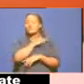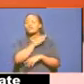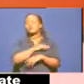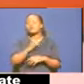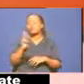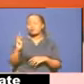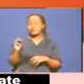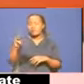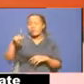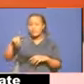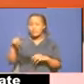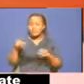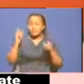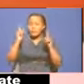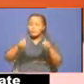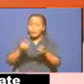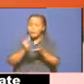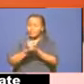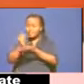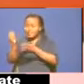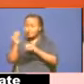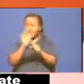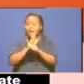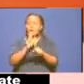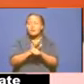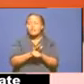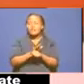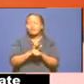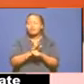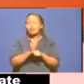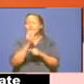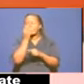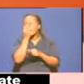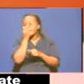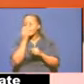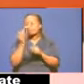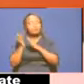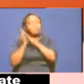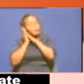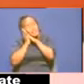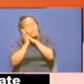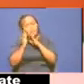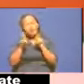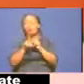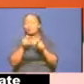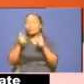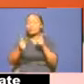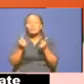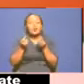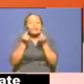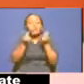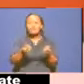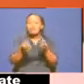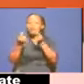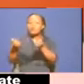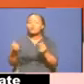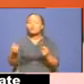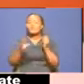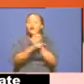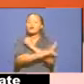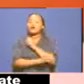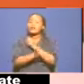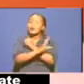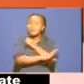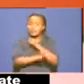couple of patients to ICUs. So we have to look for ICU beds, which are quite scarce in our country. Mm-hmm. So right now, I think we're